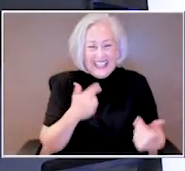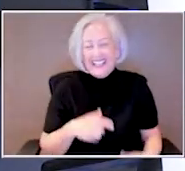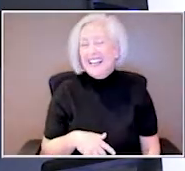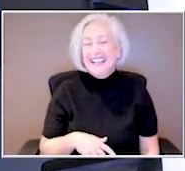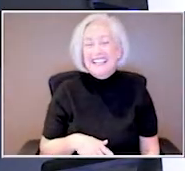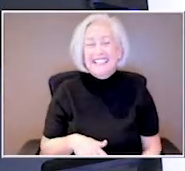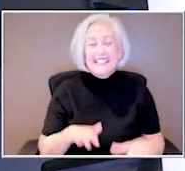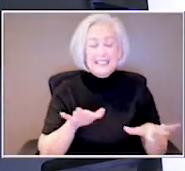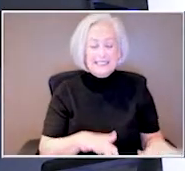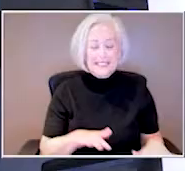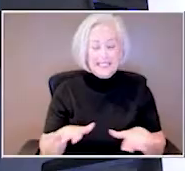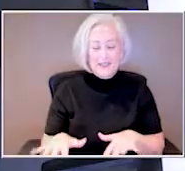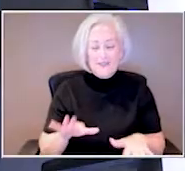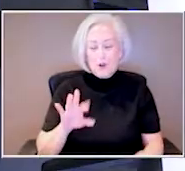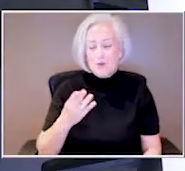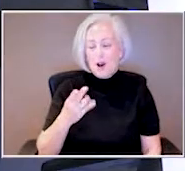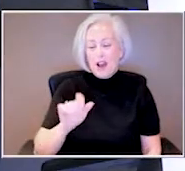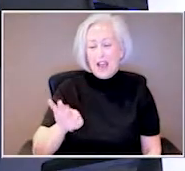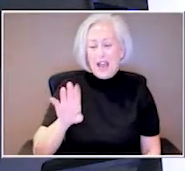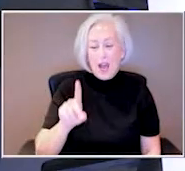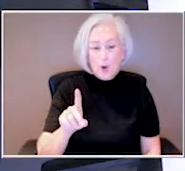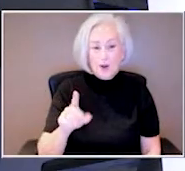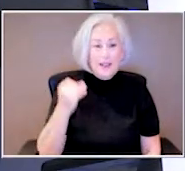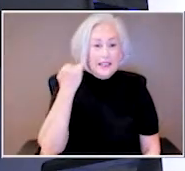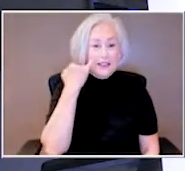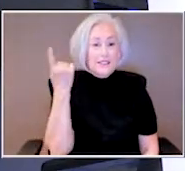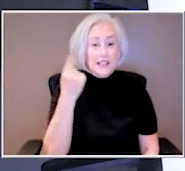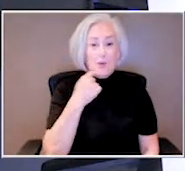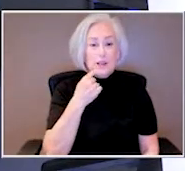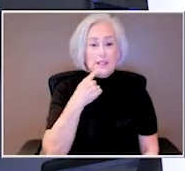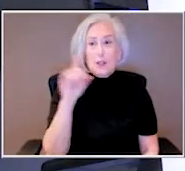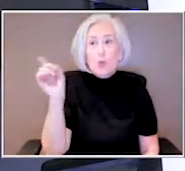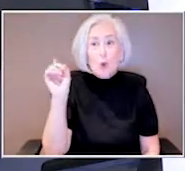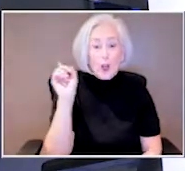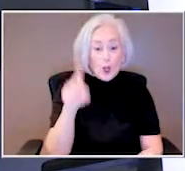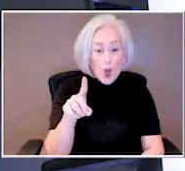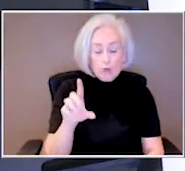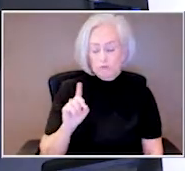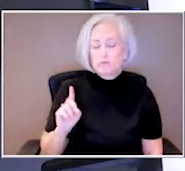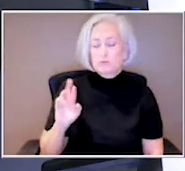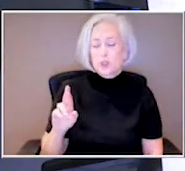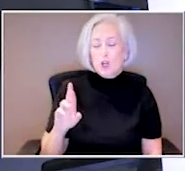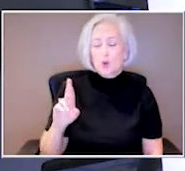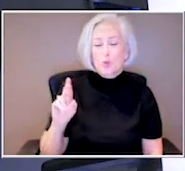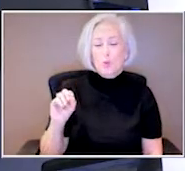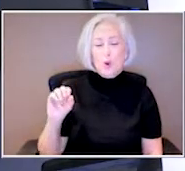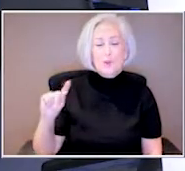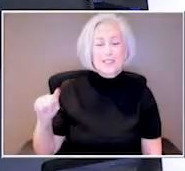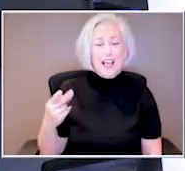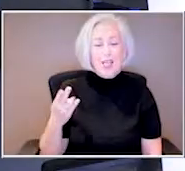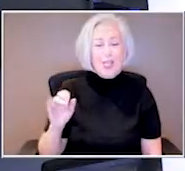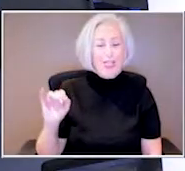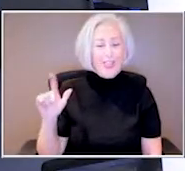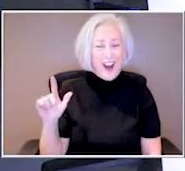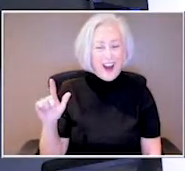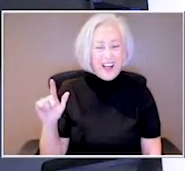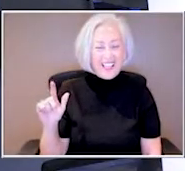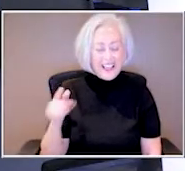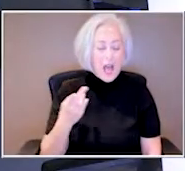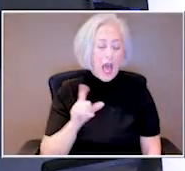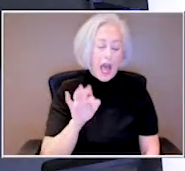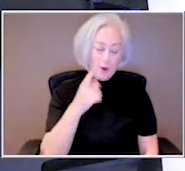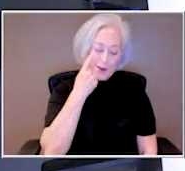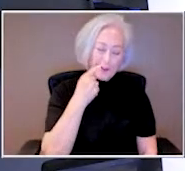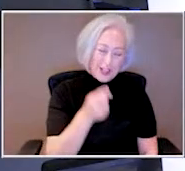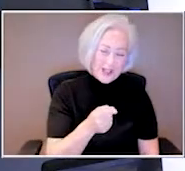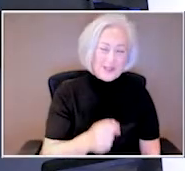Howard. When somebody calls and says, where should I call? Dr. Rosenthal. That's why I said I have to call him Dr. Rosenthal, but okay, it's Howard to you. Yes. She says